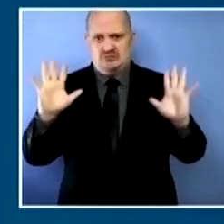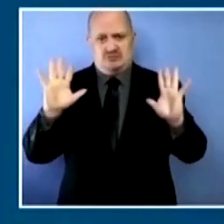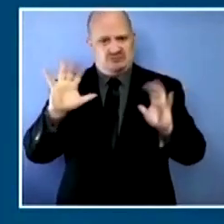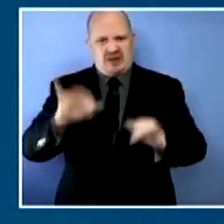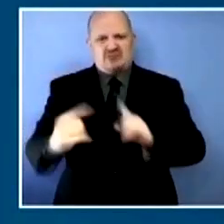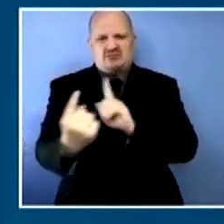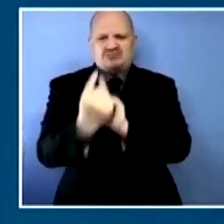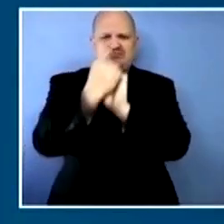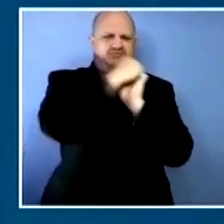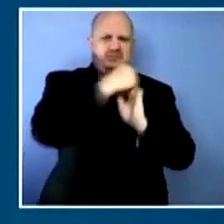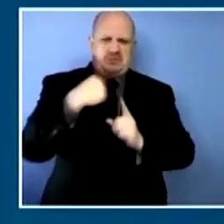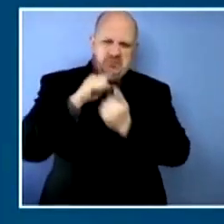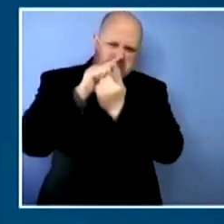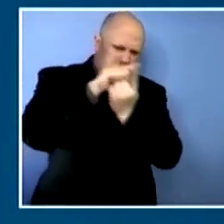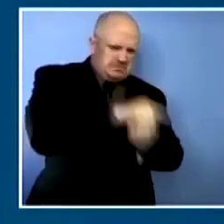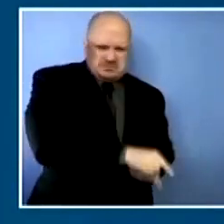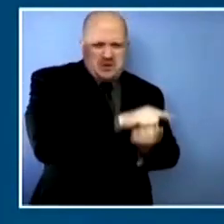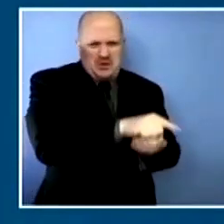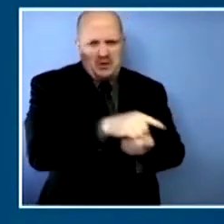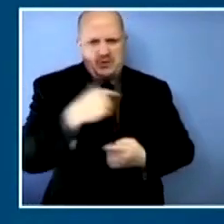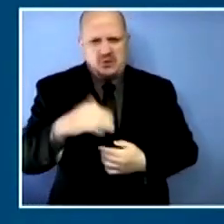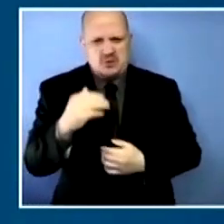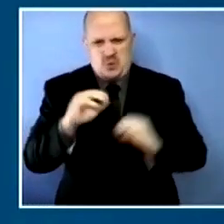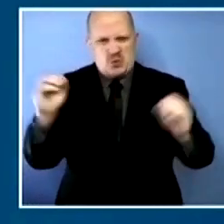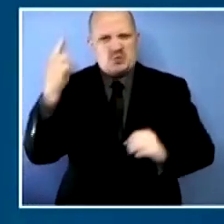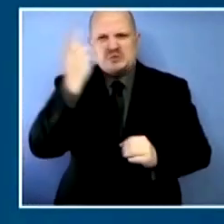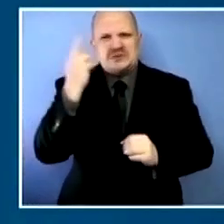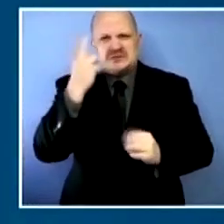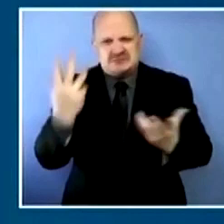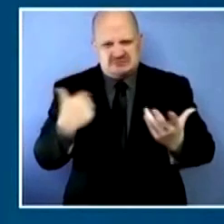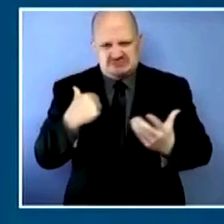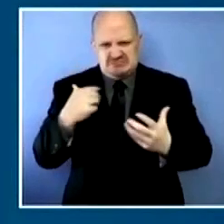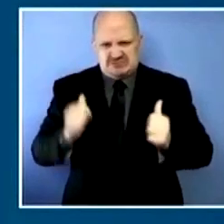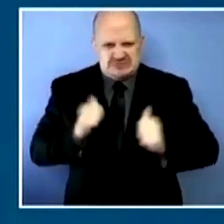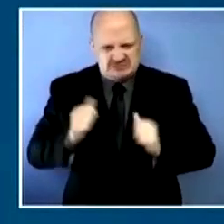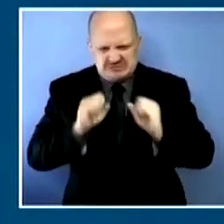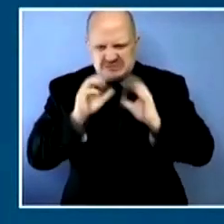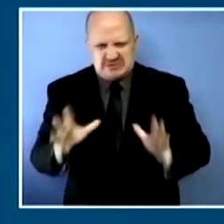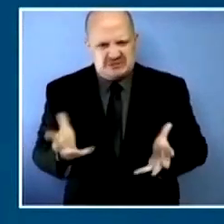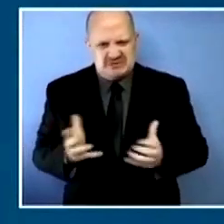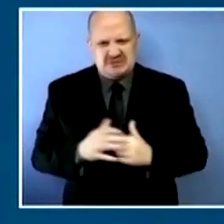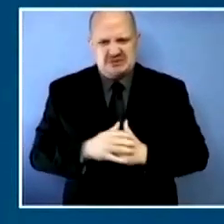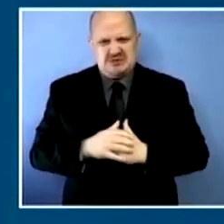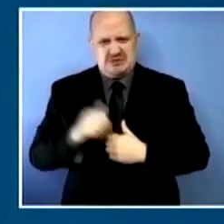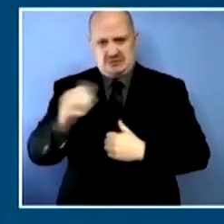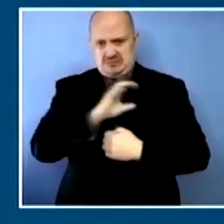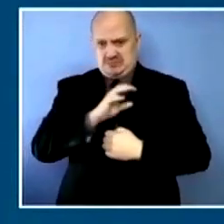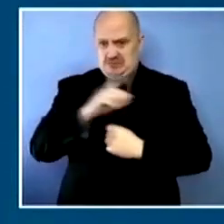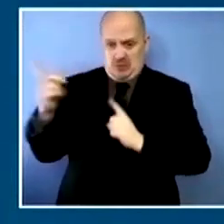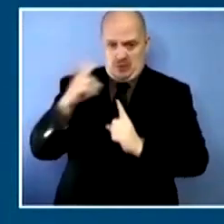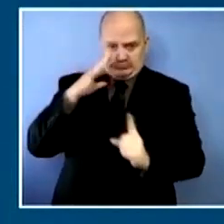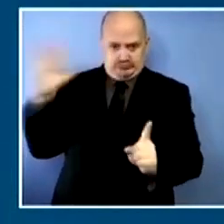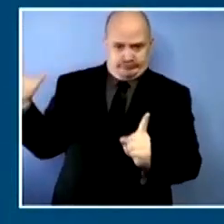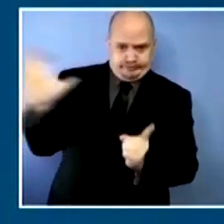then joined him and continued to beat me. I told the officers I was simply trying to get home, to which one of the officers